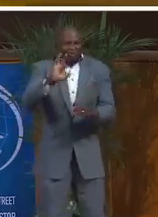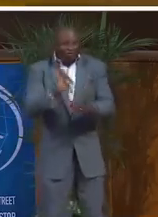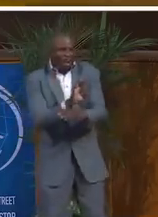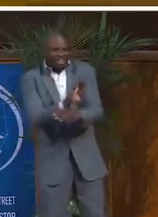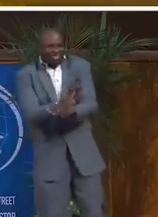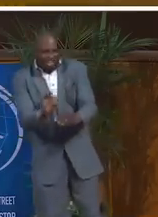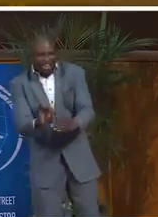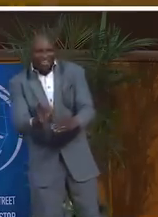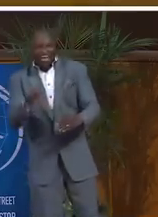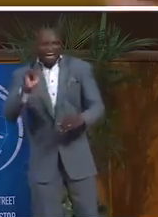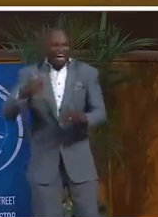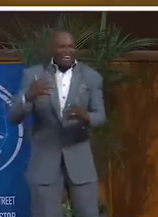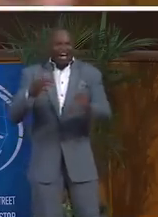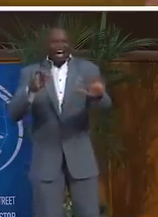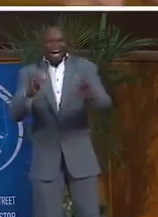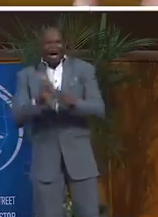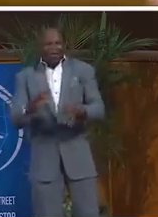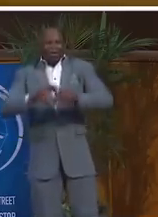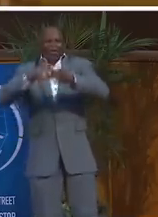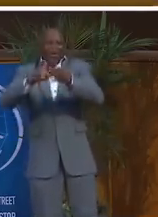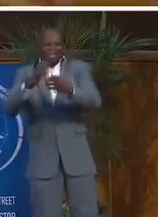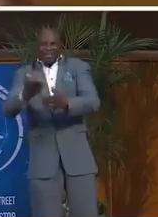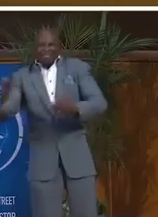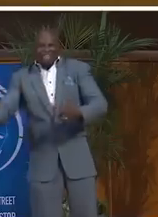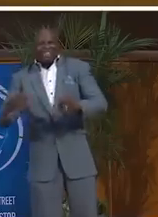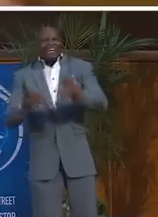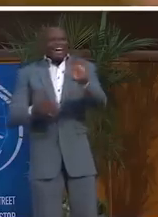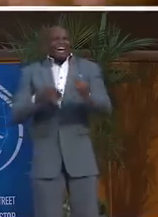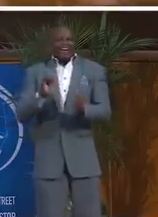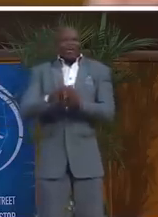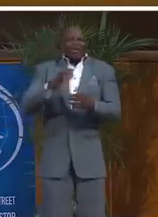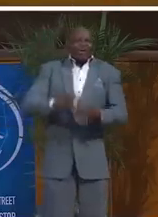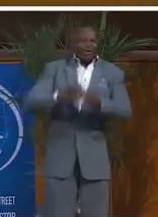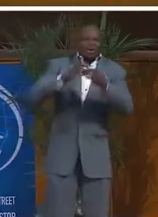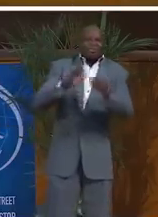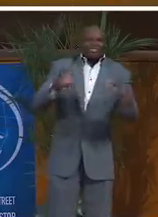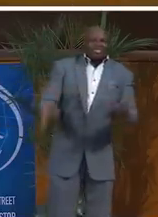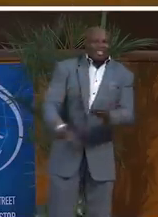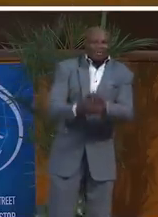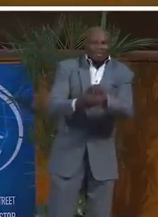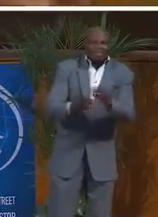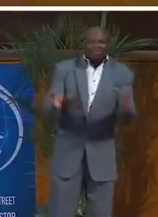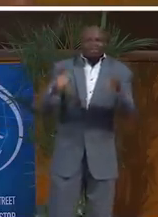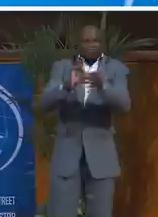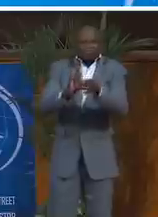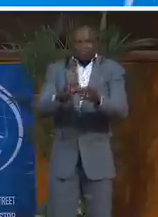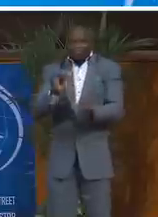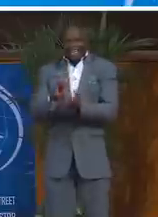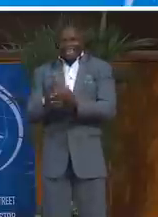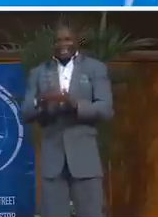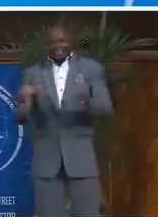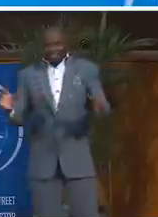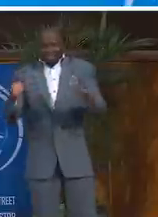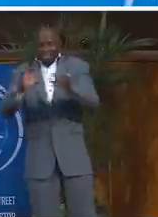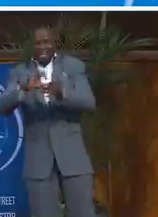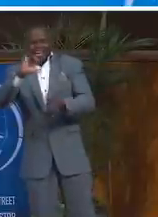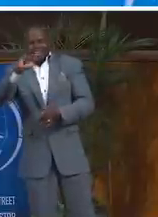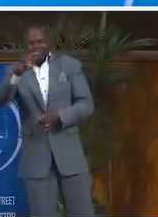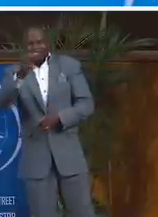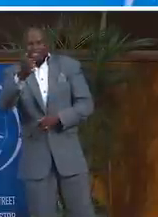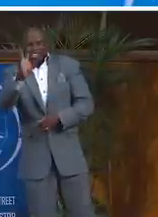your function? I'm hooking up things. Conjunctions hook up statements. And the conjunction